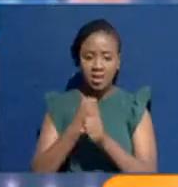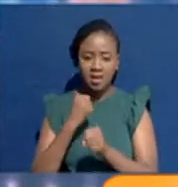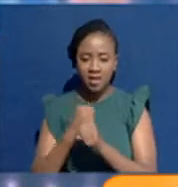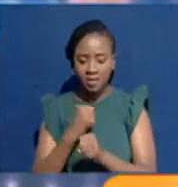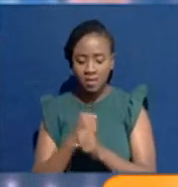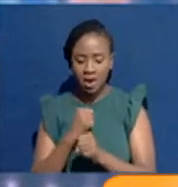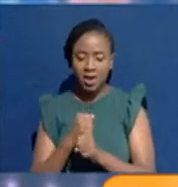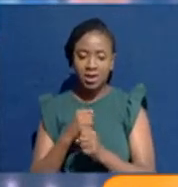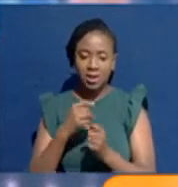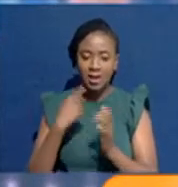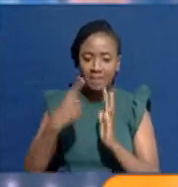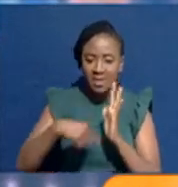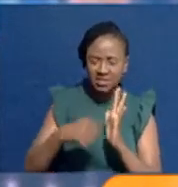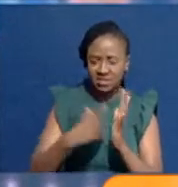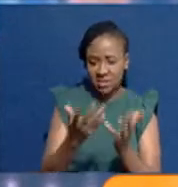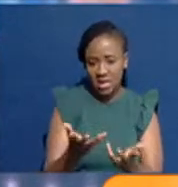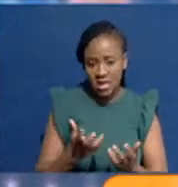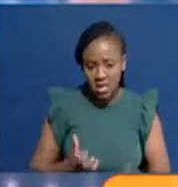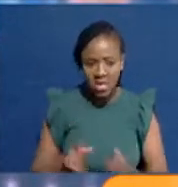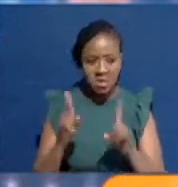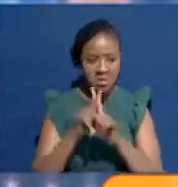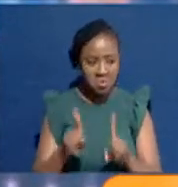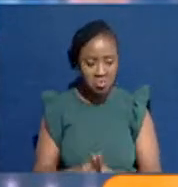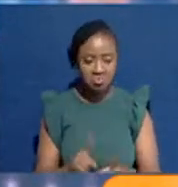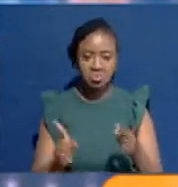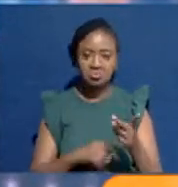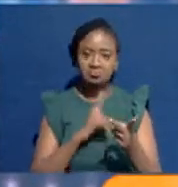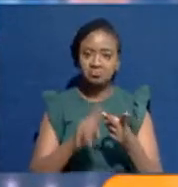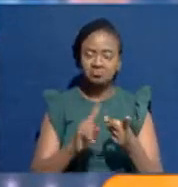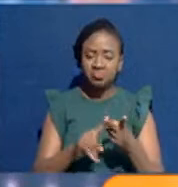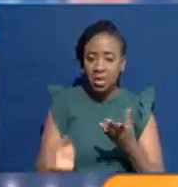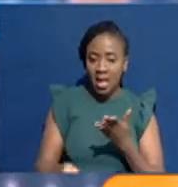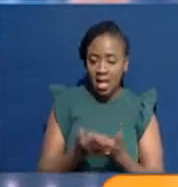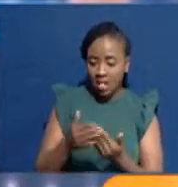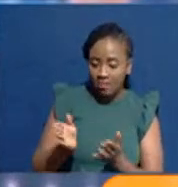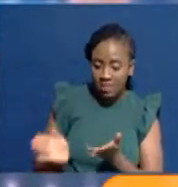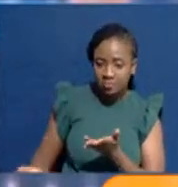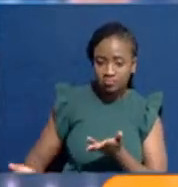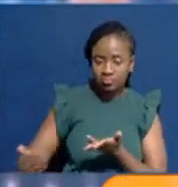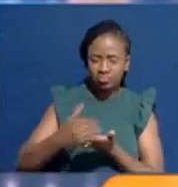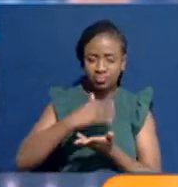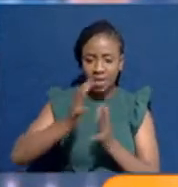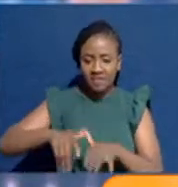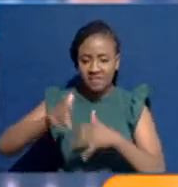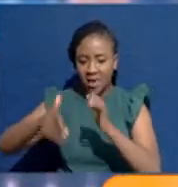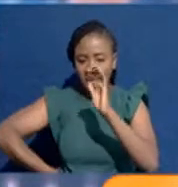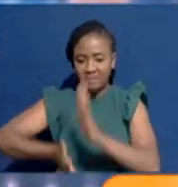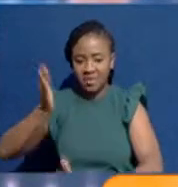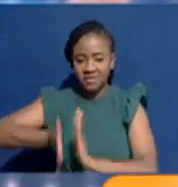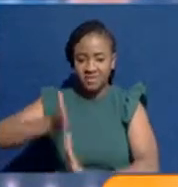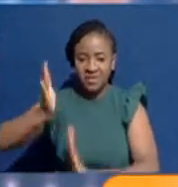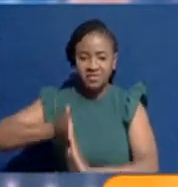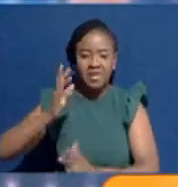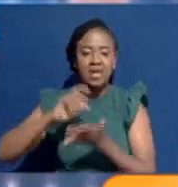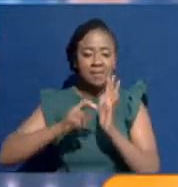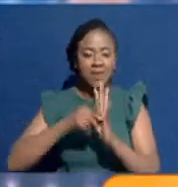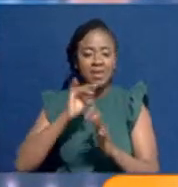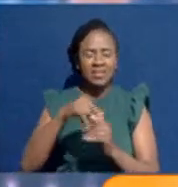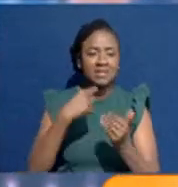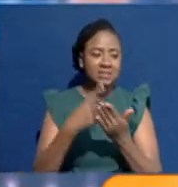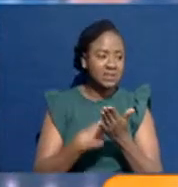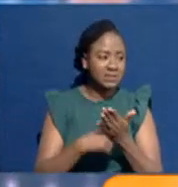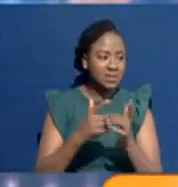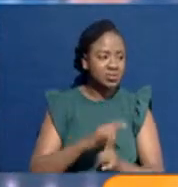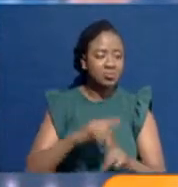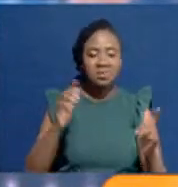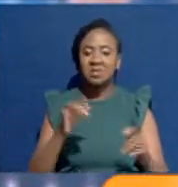help, hasten the process, or rather as catalyst in terms of the farming. Mm-hmm. So the discussion is broad, and as I said... So nothing on